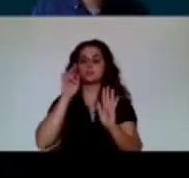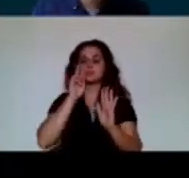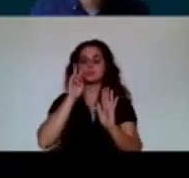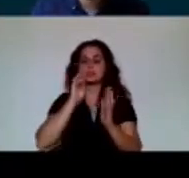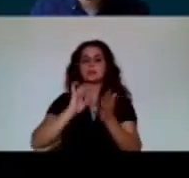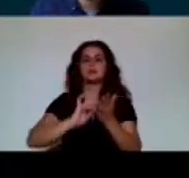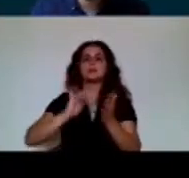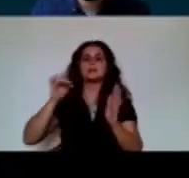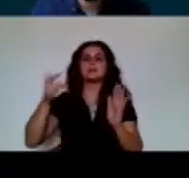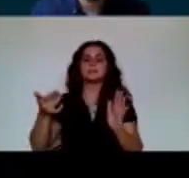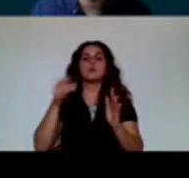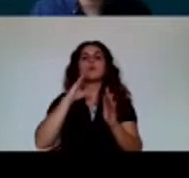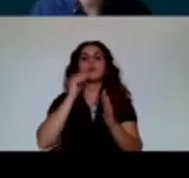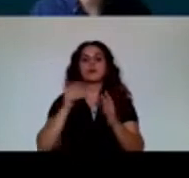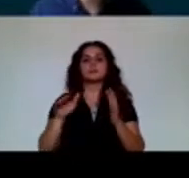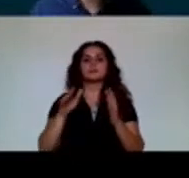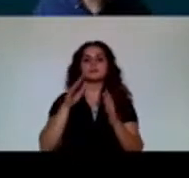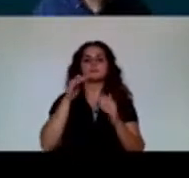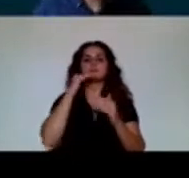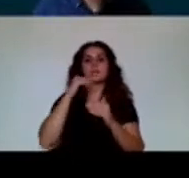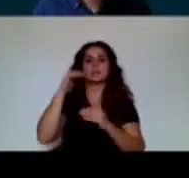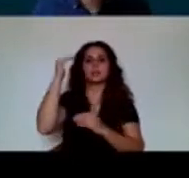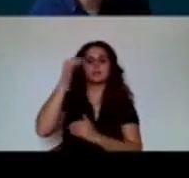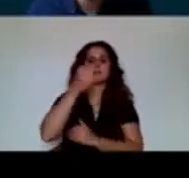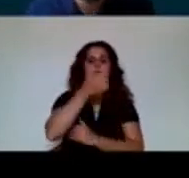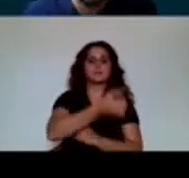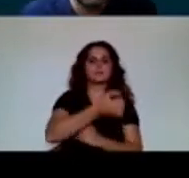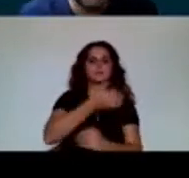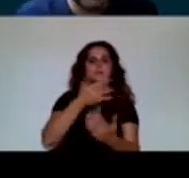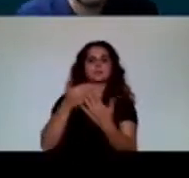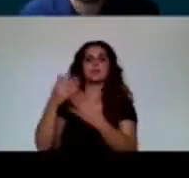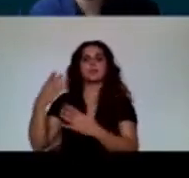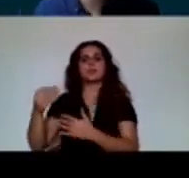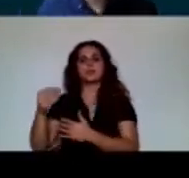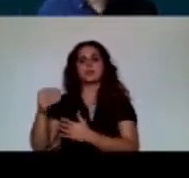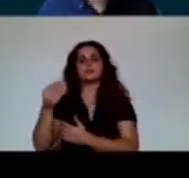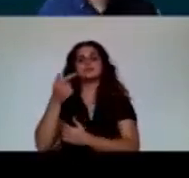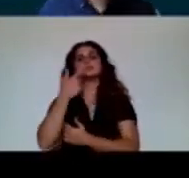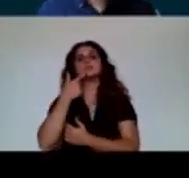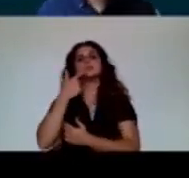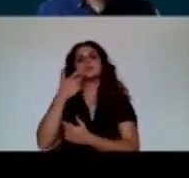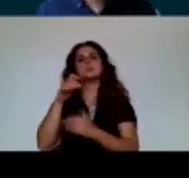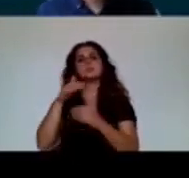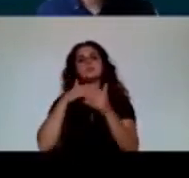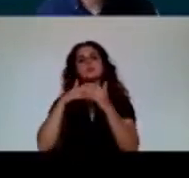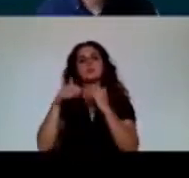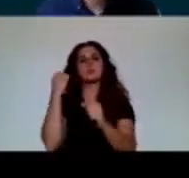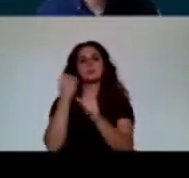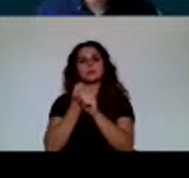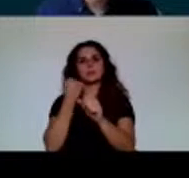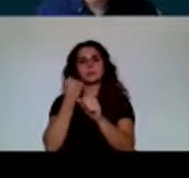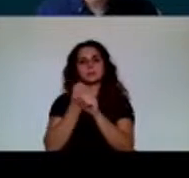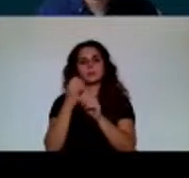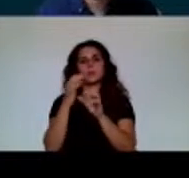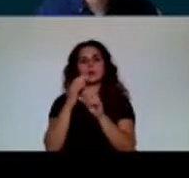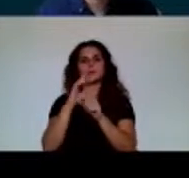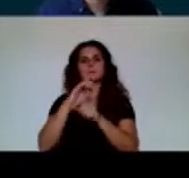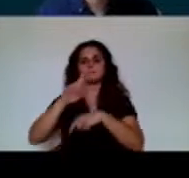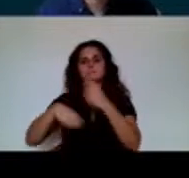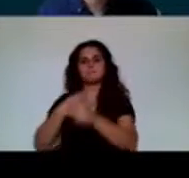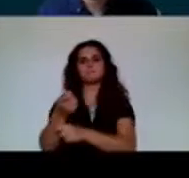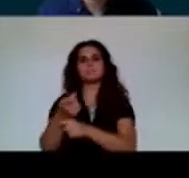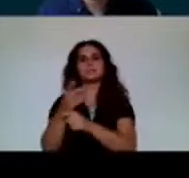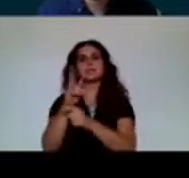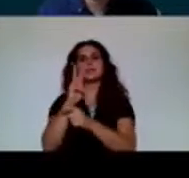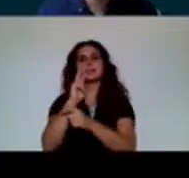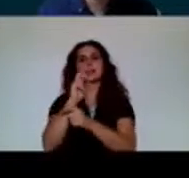5 and 10. And we asked them to do this task, to distribute 13 coins by